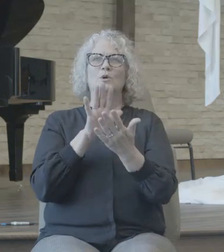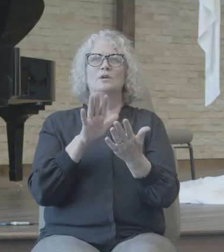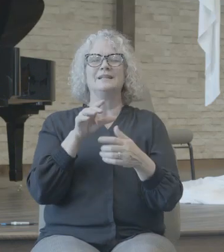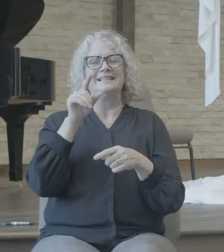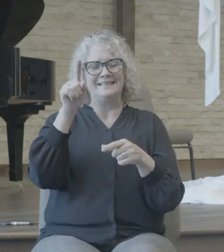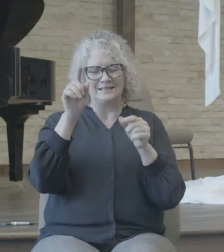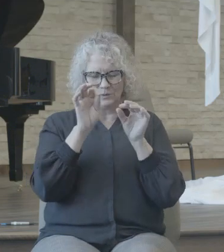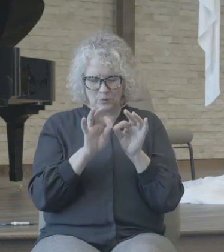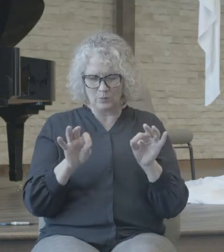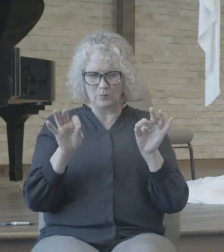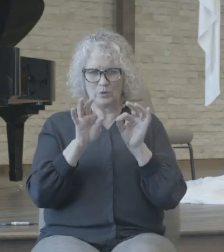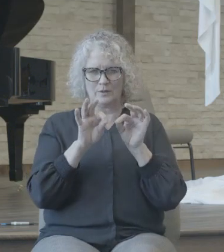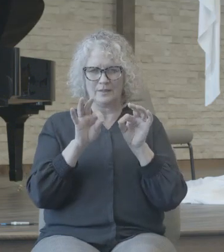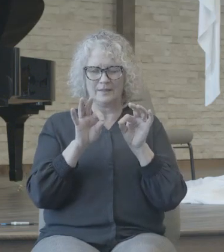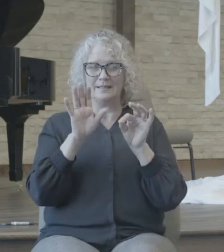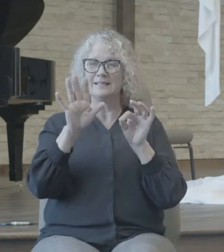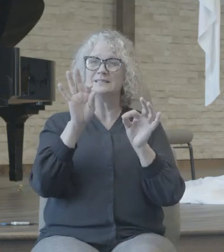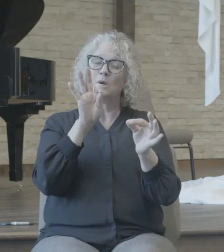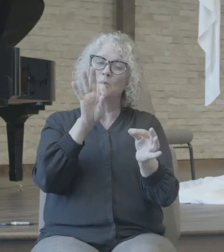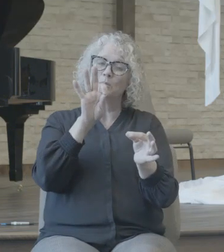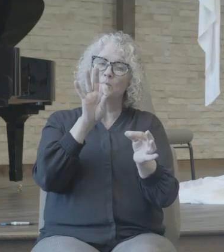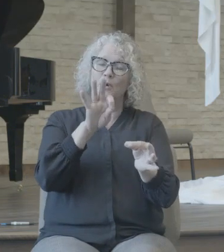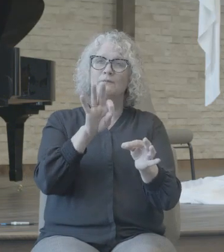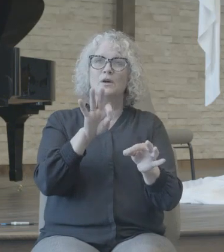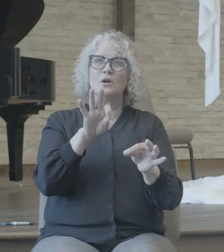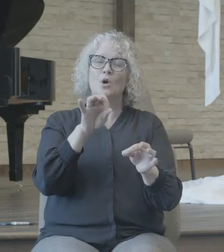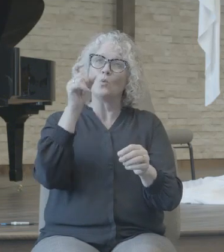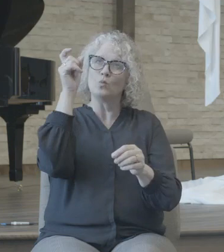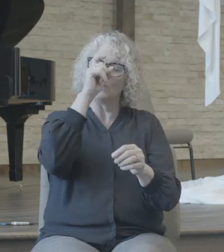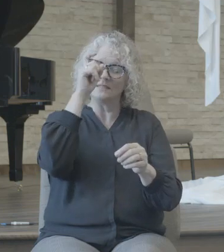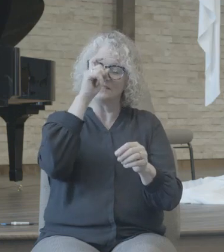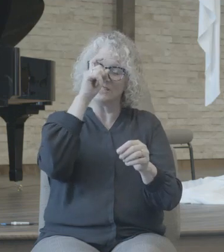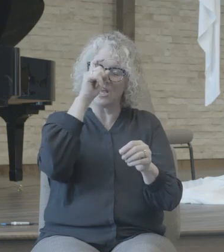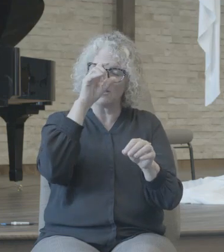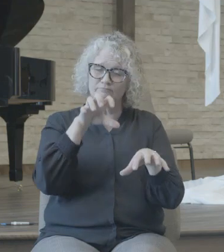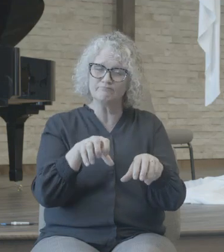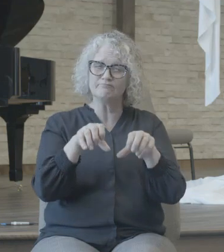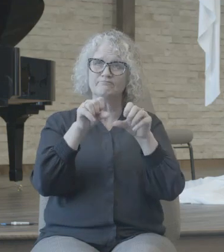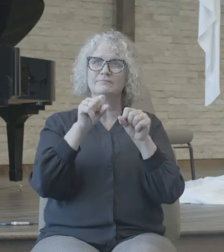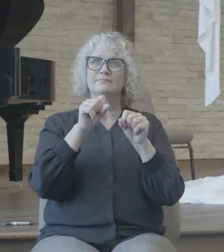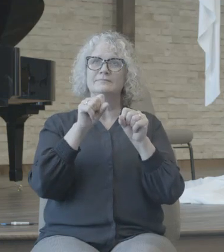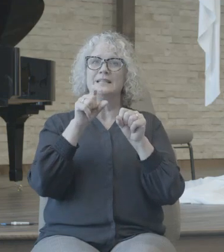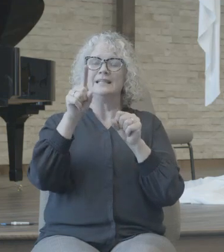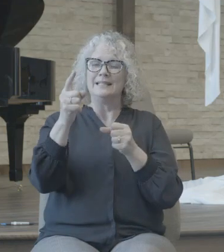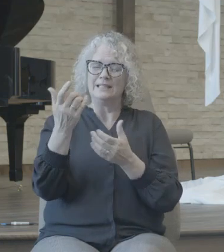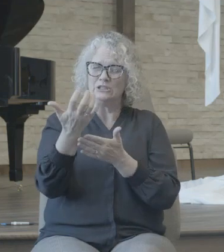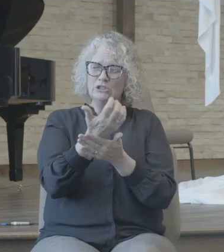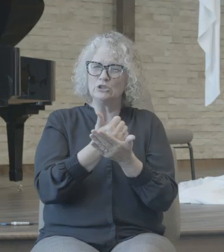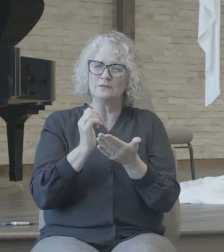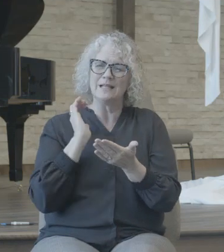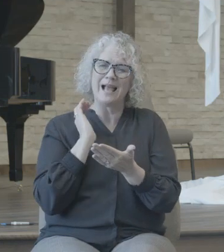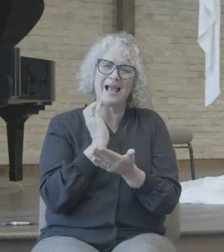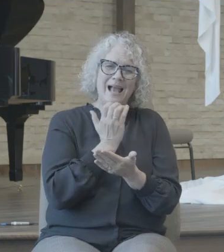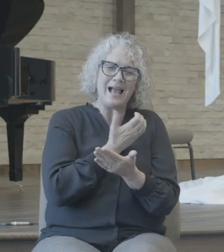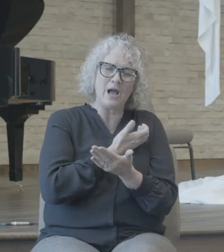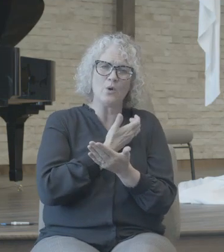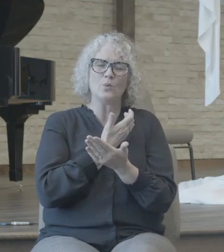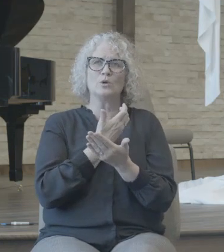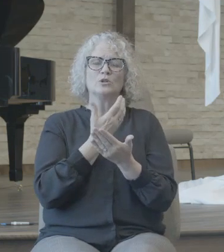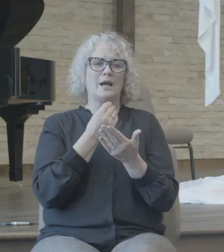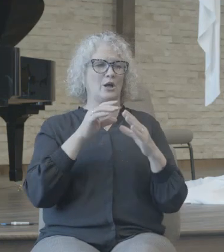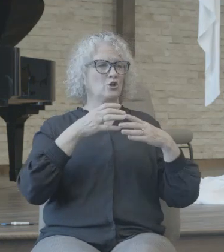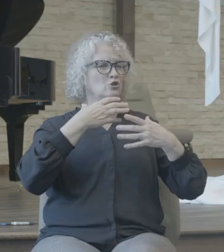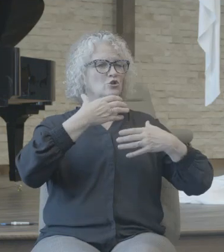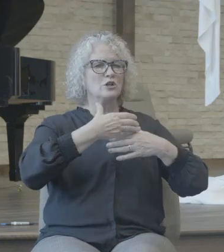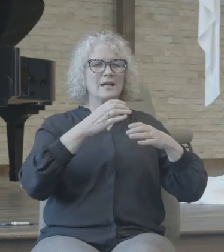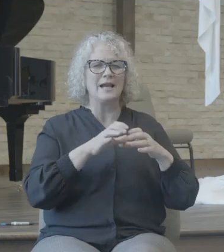take up his perfect wisdom. And he is deserving of our and creation's praise,